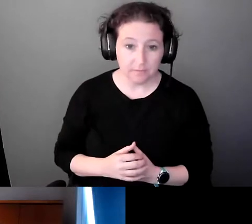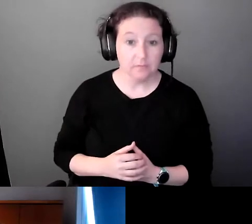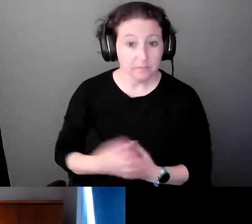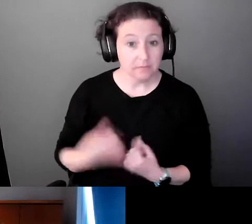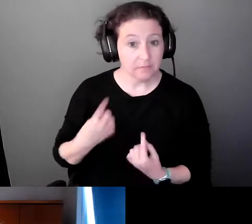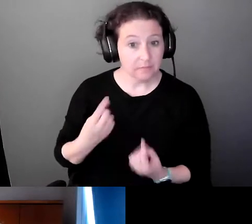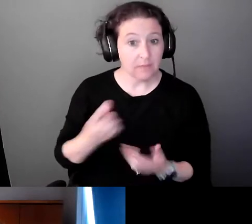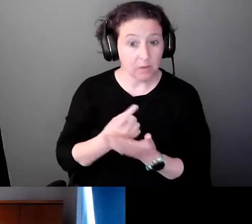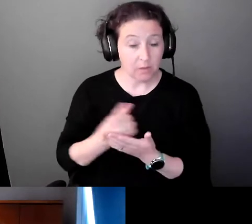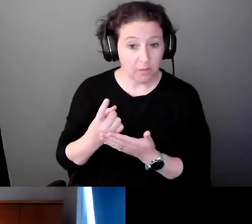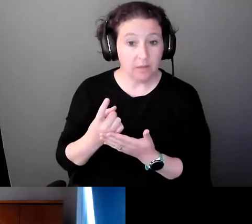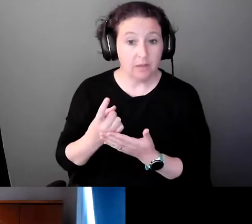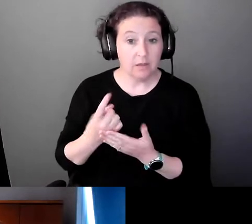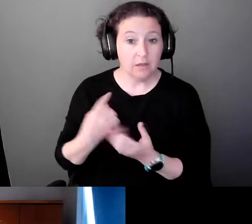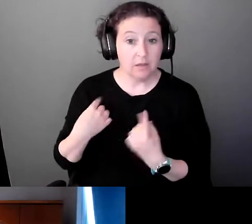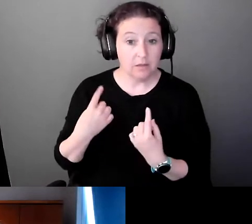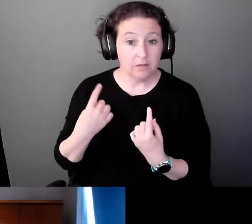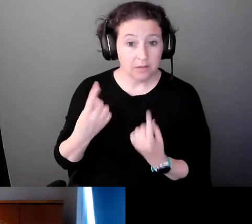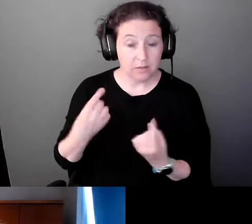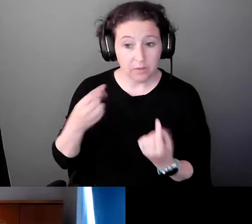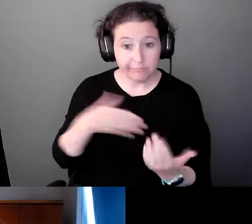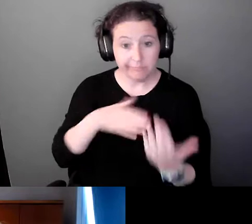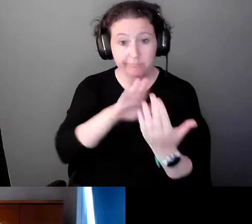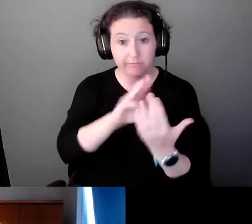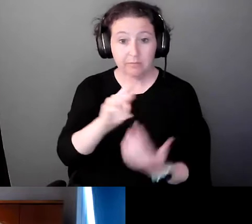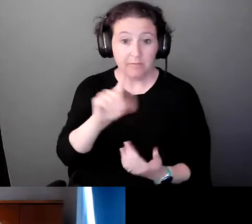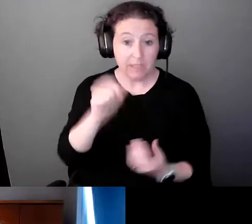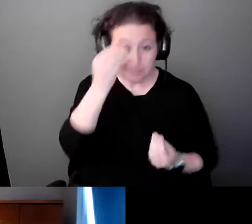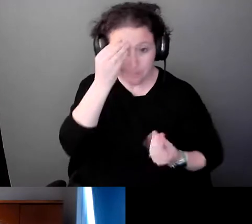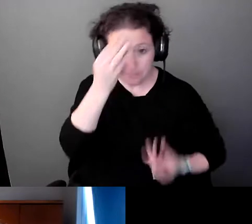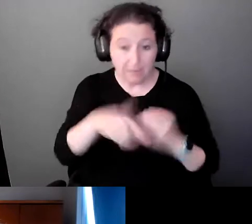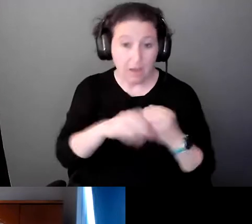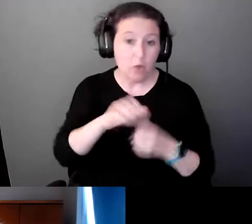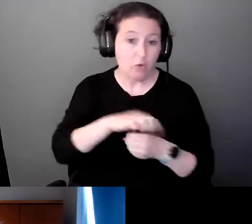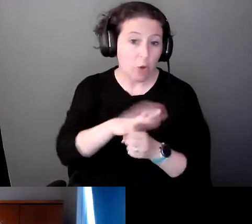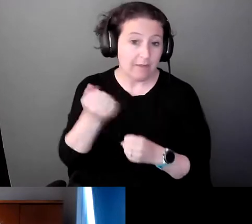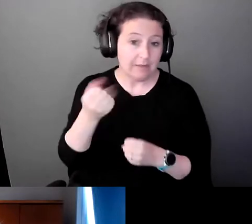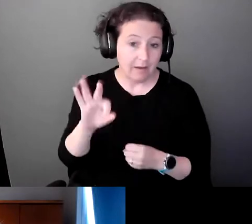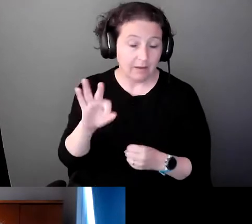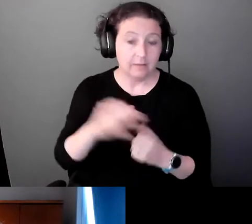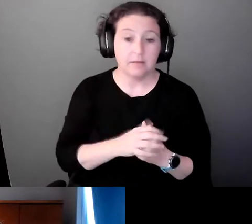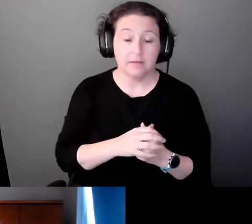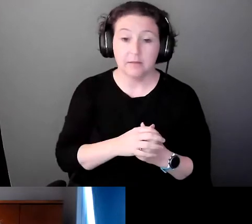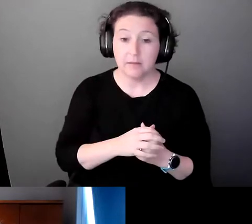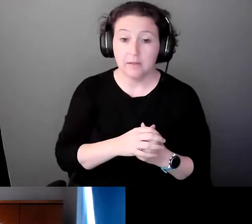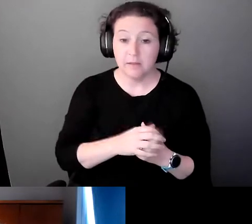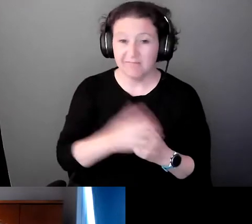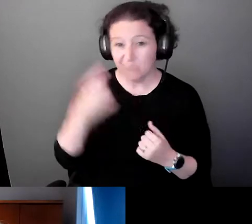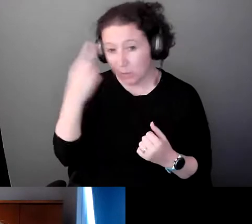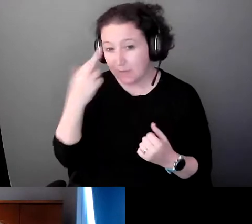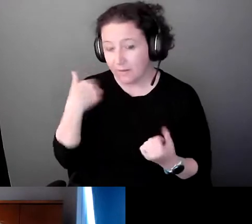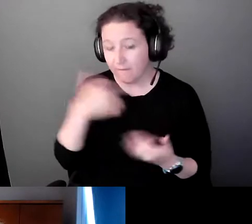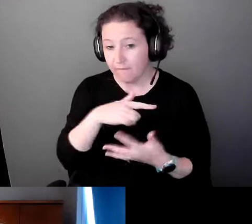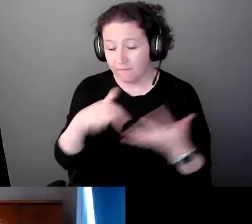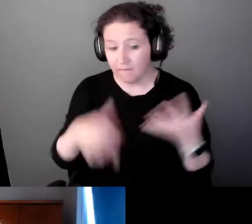we have proactively addressed our media and the public with important COVID-19 messages. This is for a few reasons.